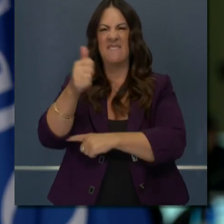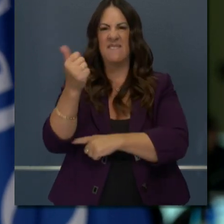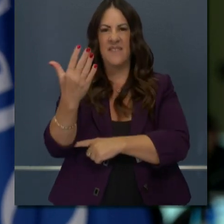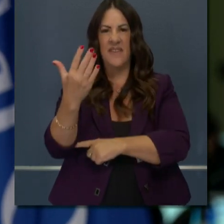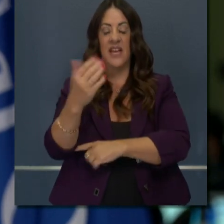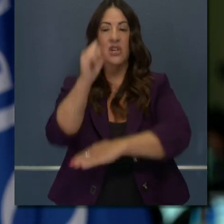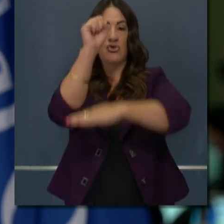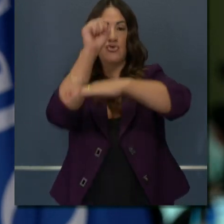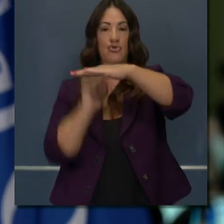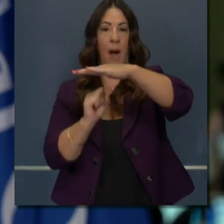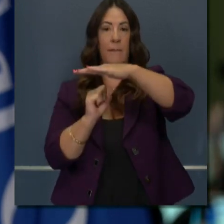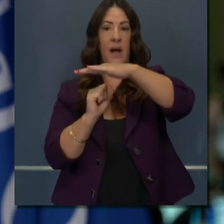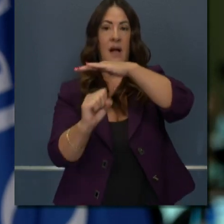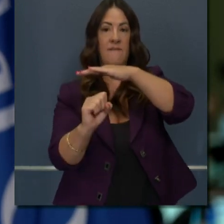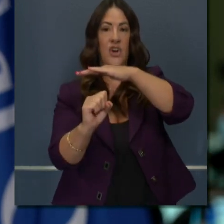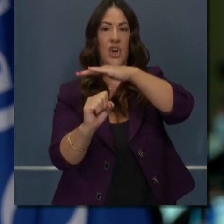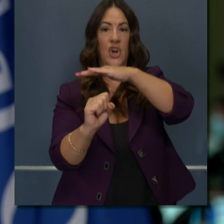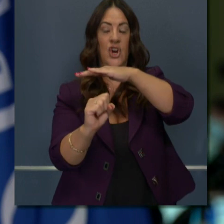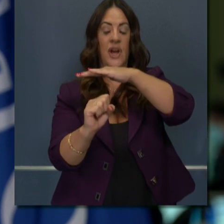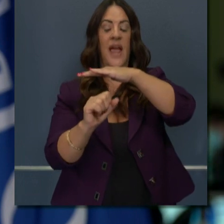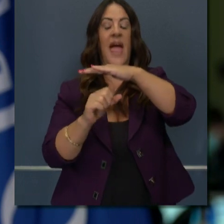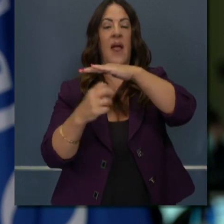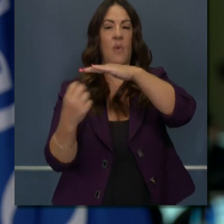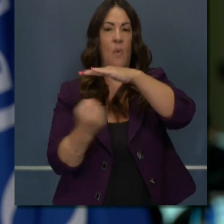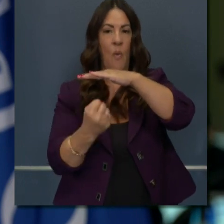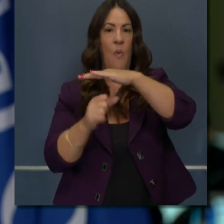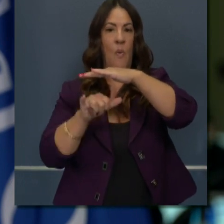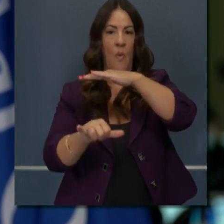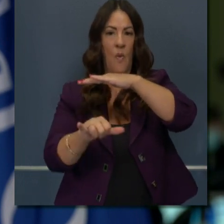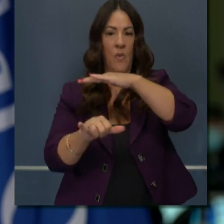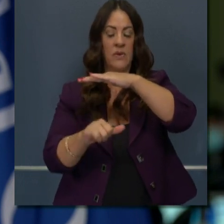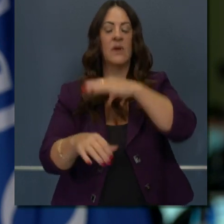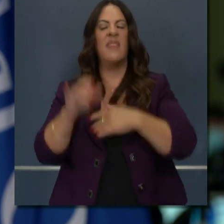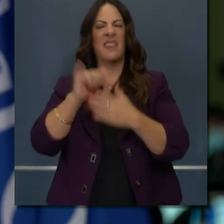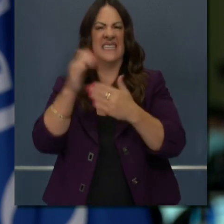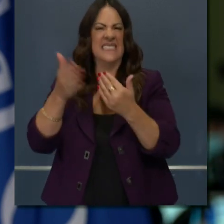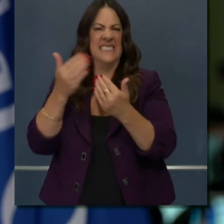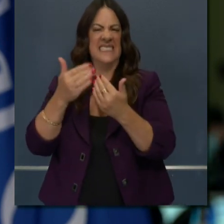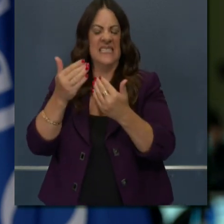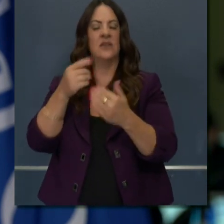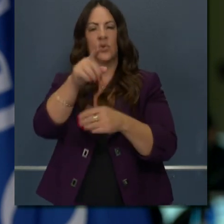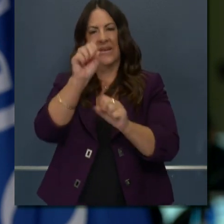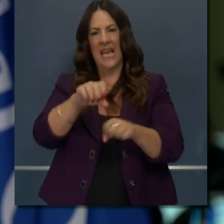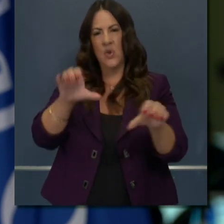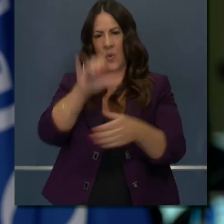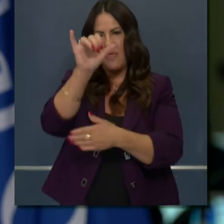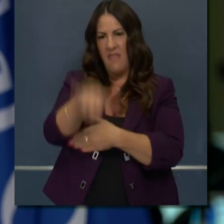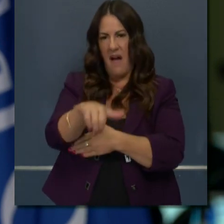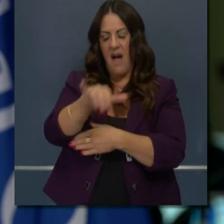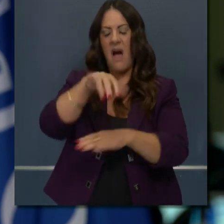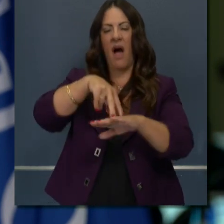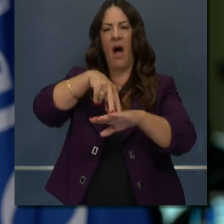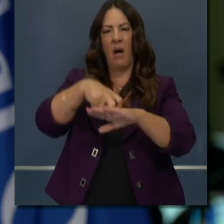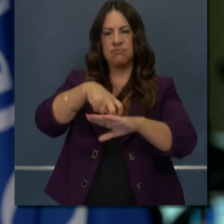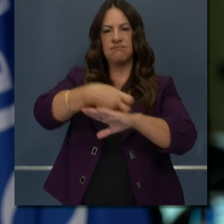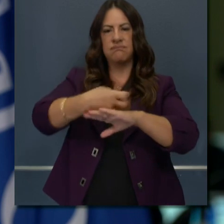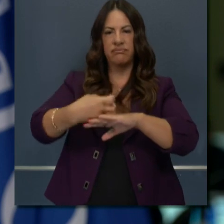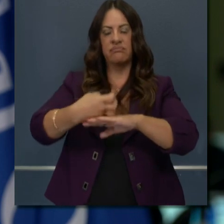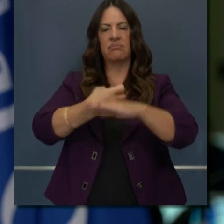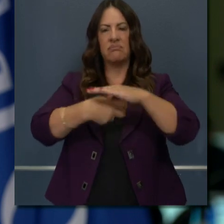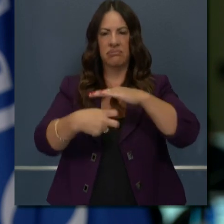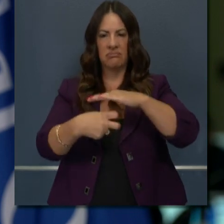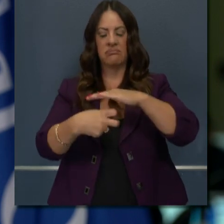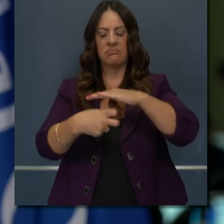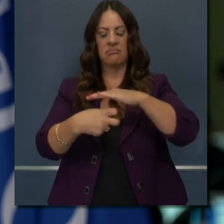hold on is just a simple thing that you can do, but an important thing that you need to be able to do automatically once